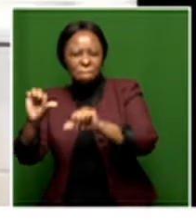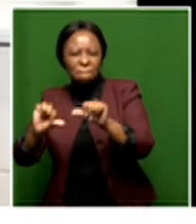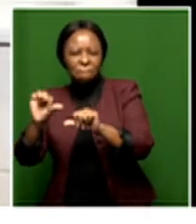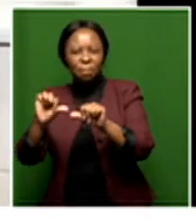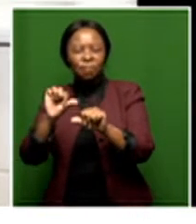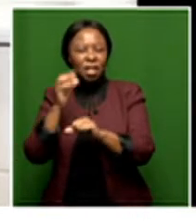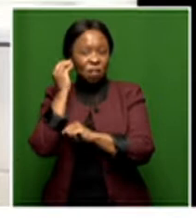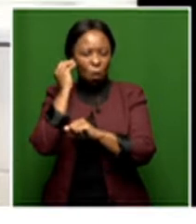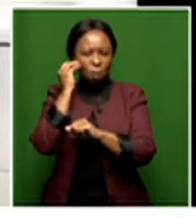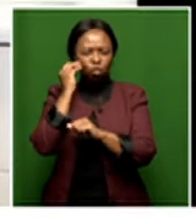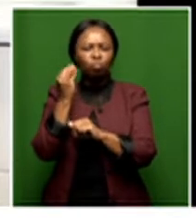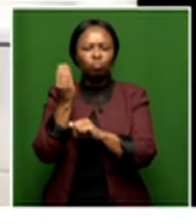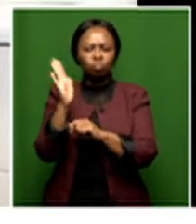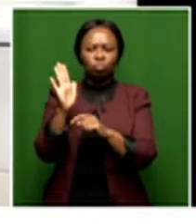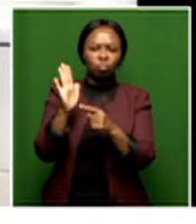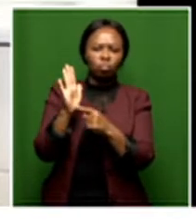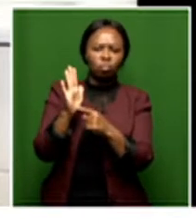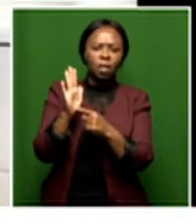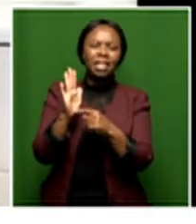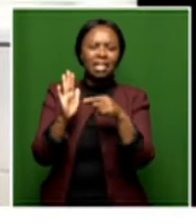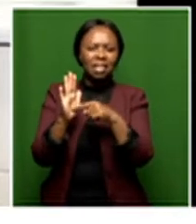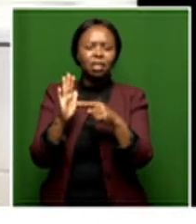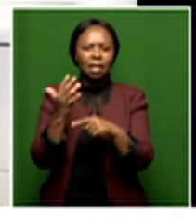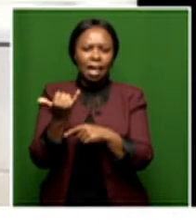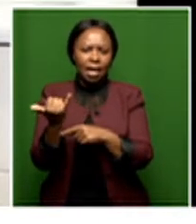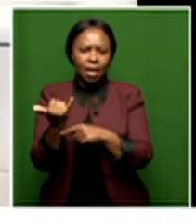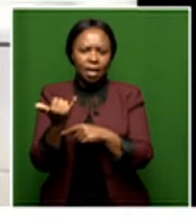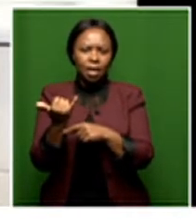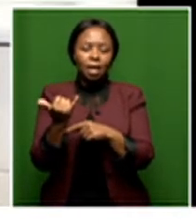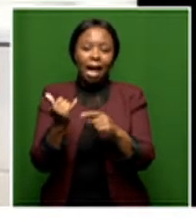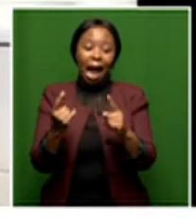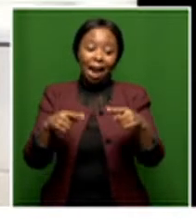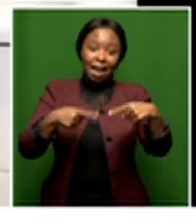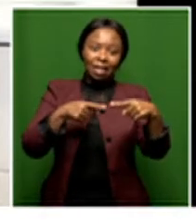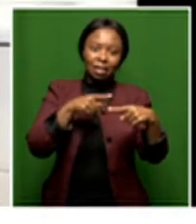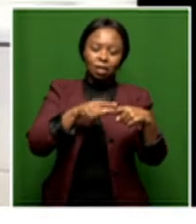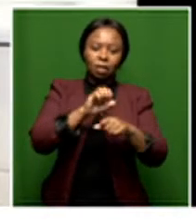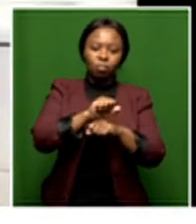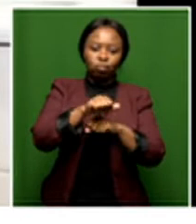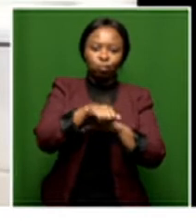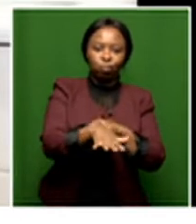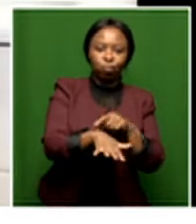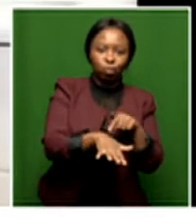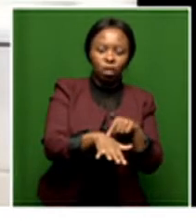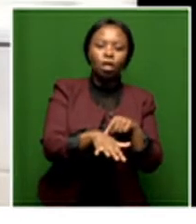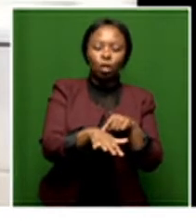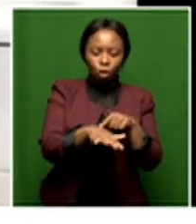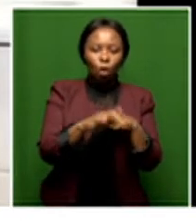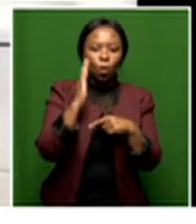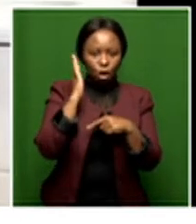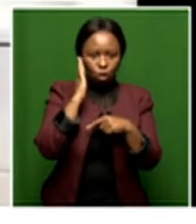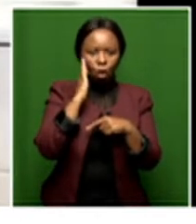that shows how effective it's likely to be against the variant. We know that it's somewhat diminished